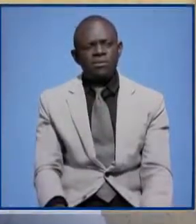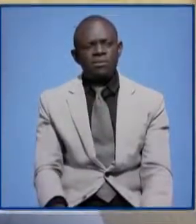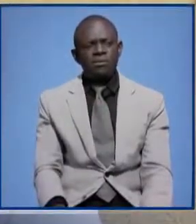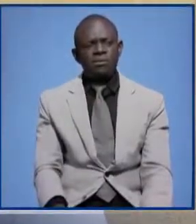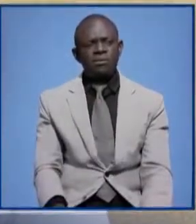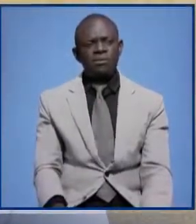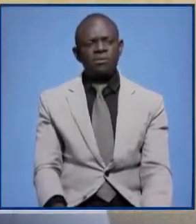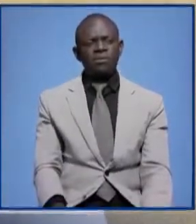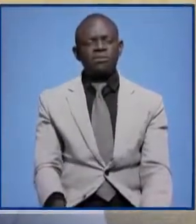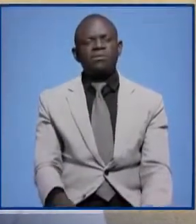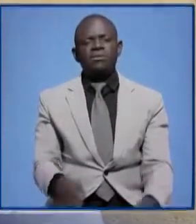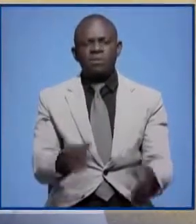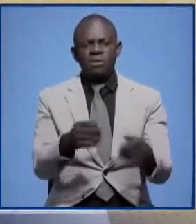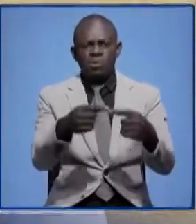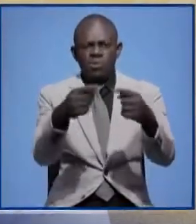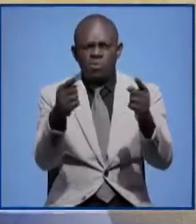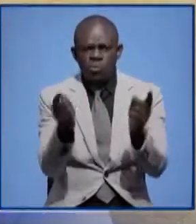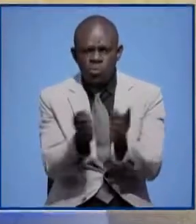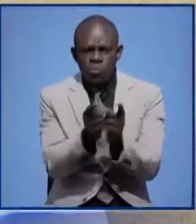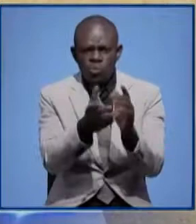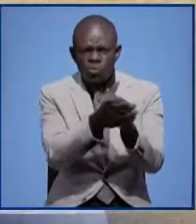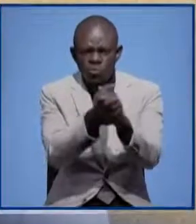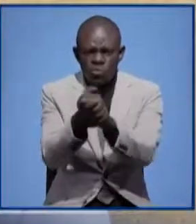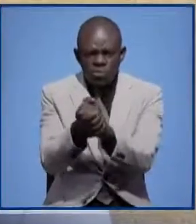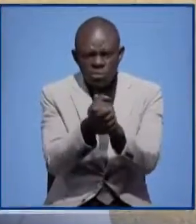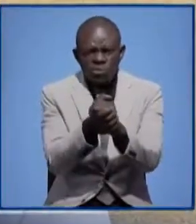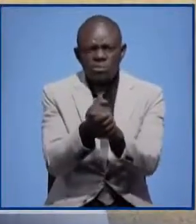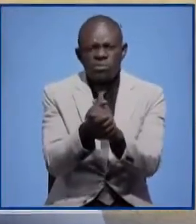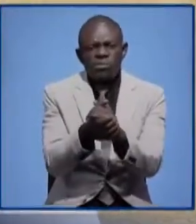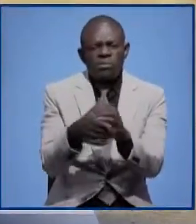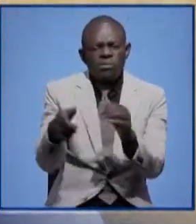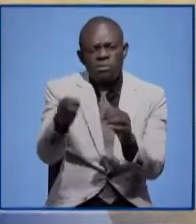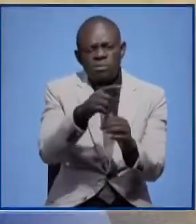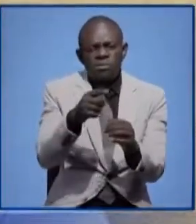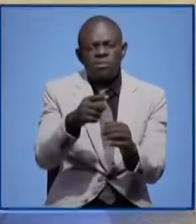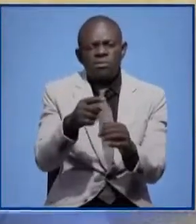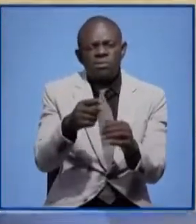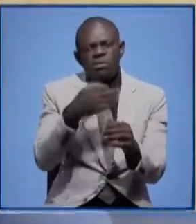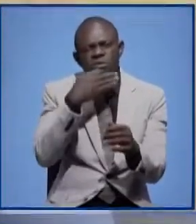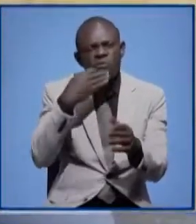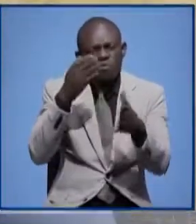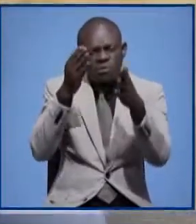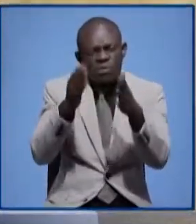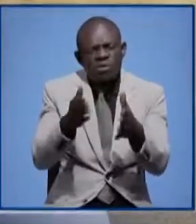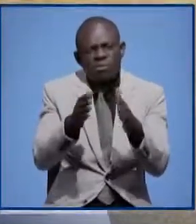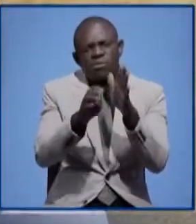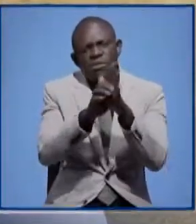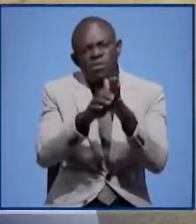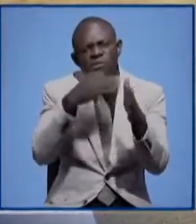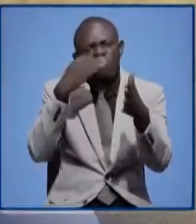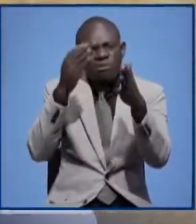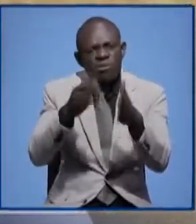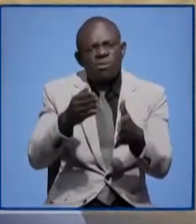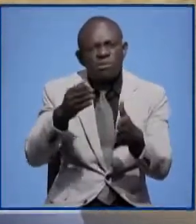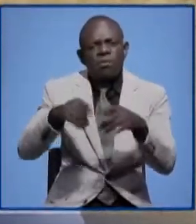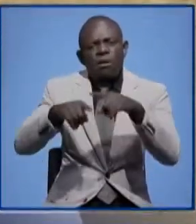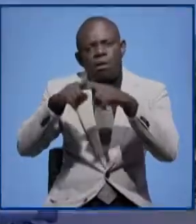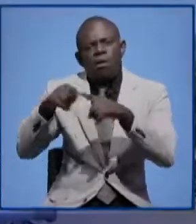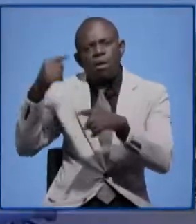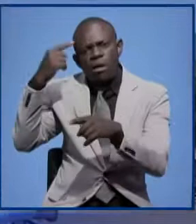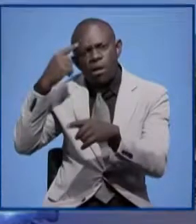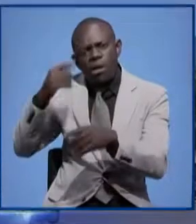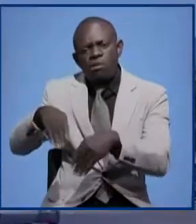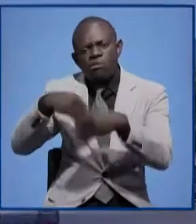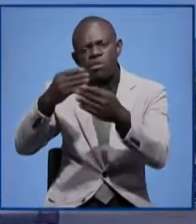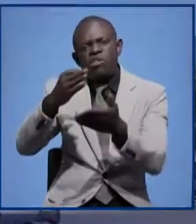evolve from mere receiving of farmer input support program into being a more viable enterprise. If you